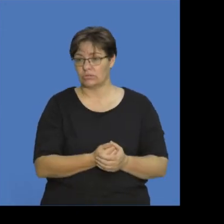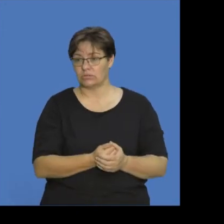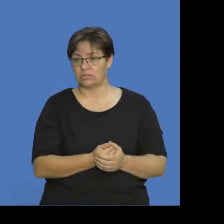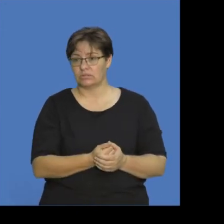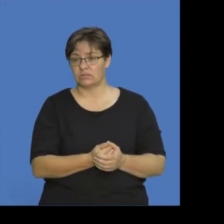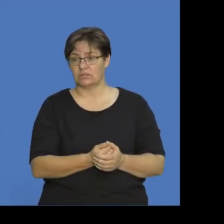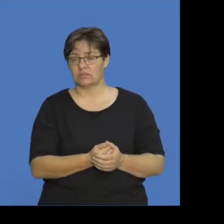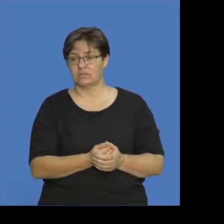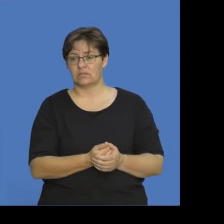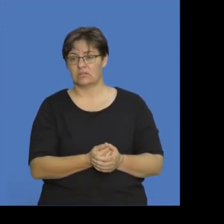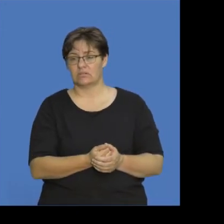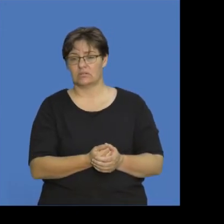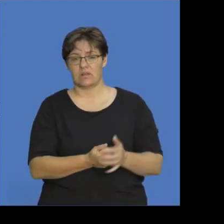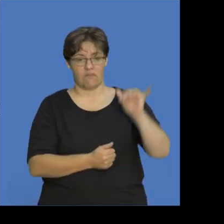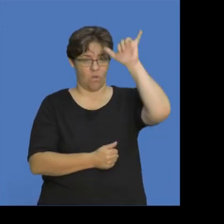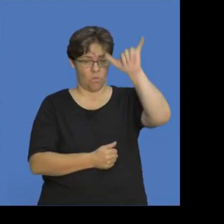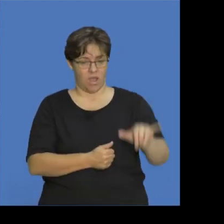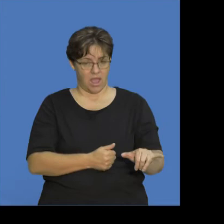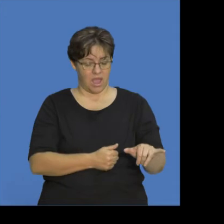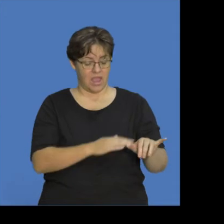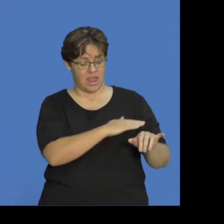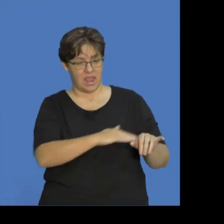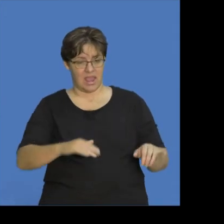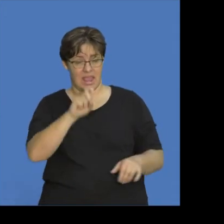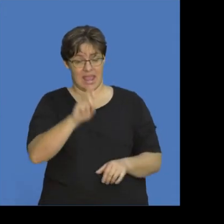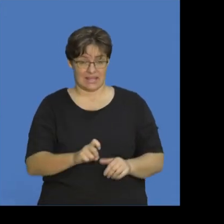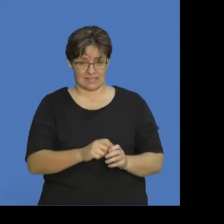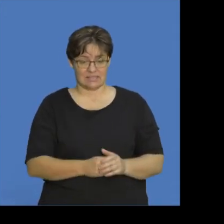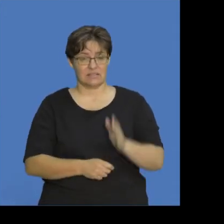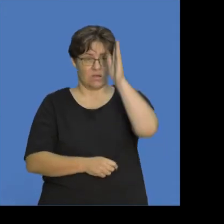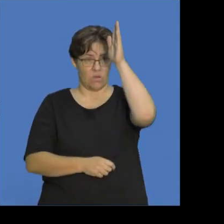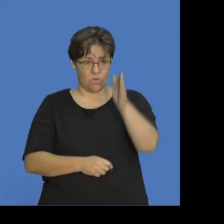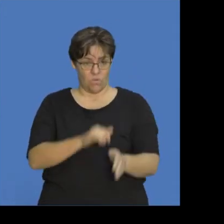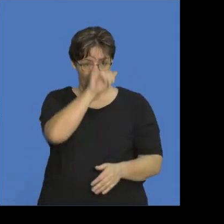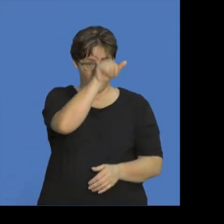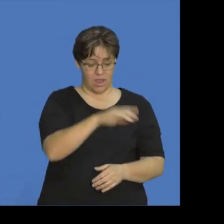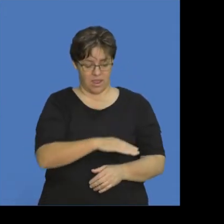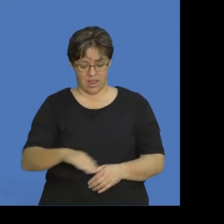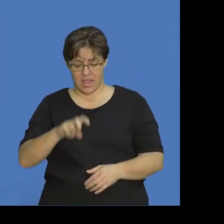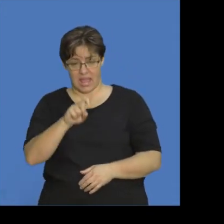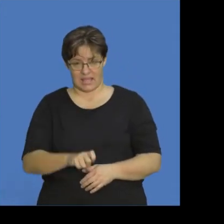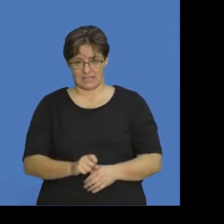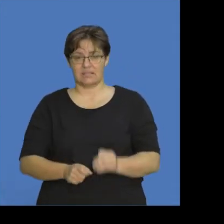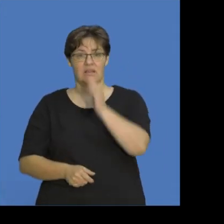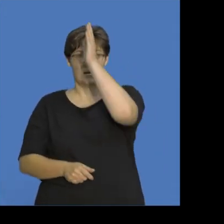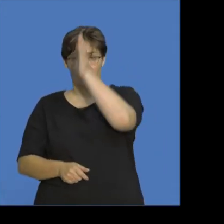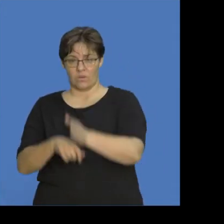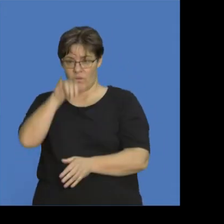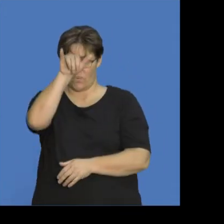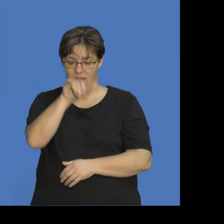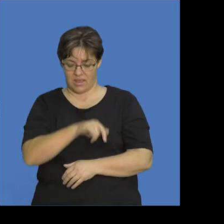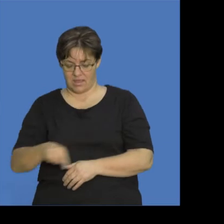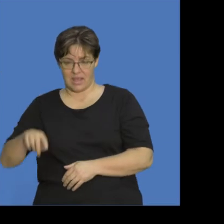you look at this, we should have the y-axis there, and the x, y-axis, and the x,